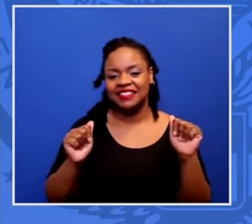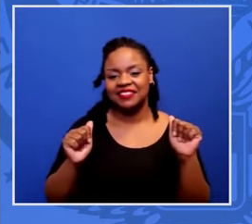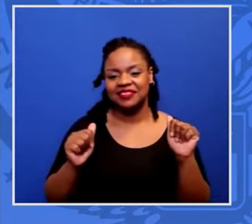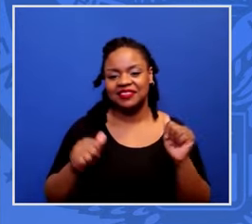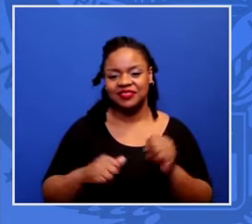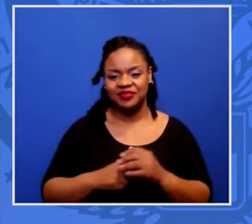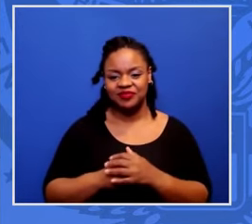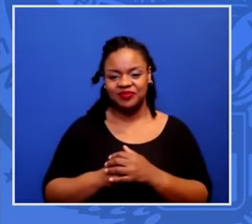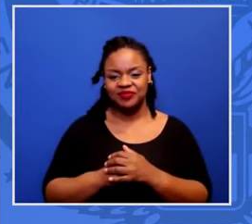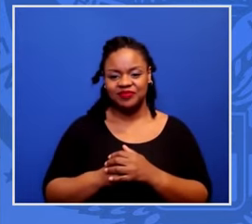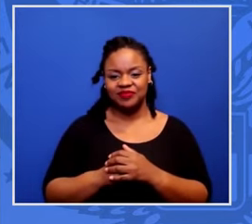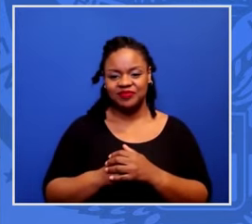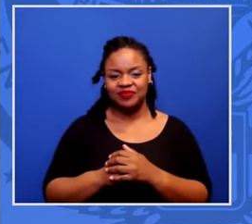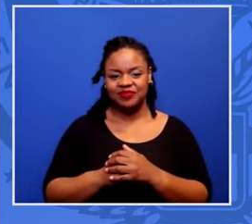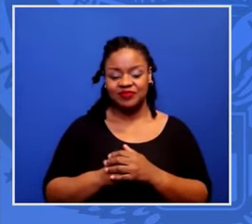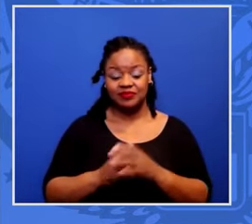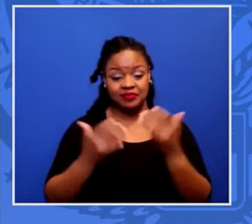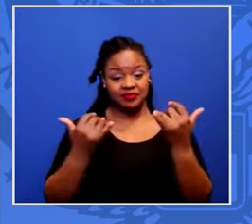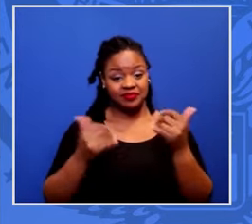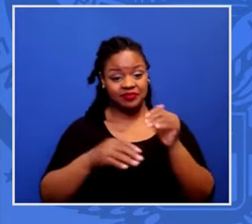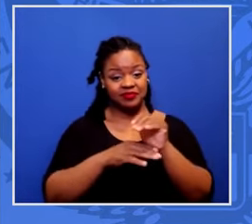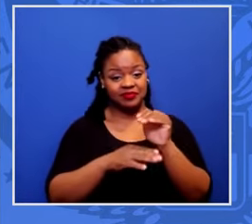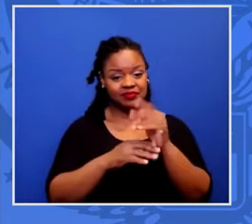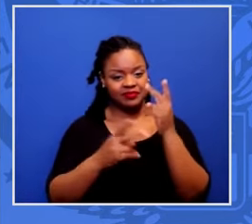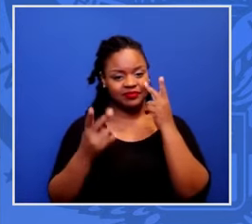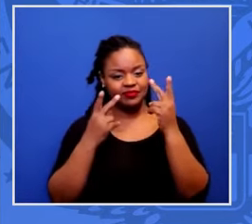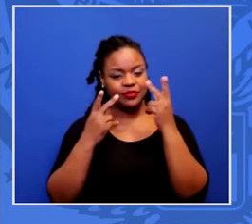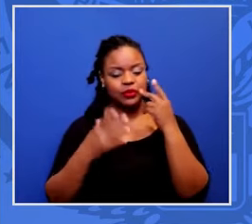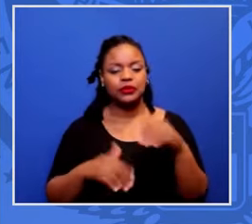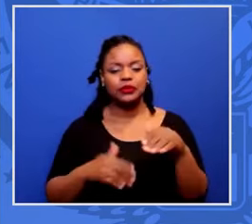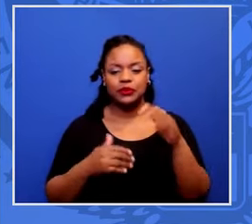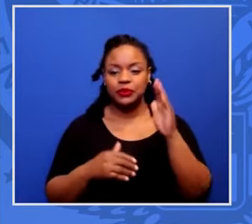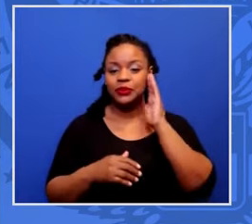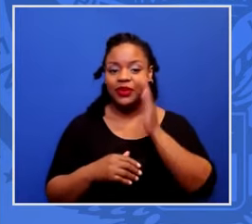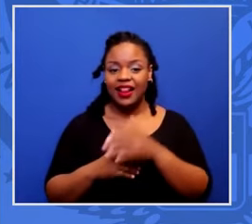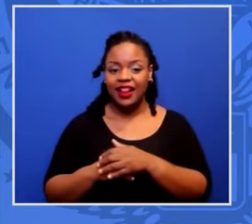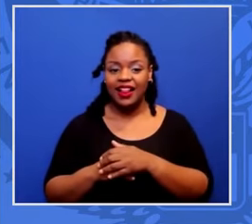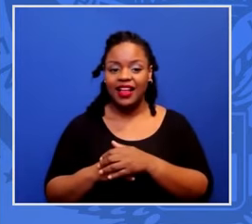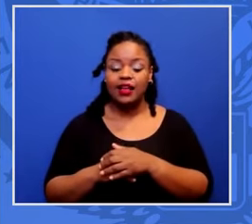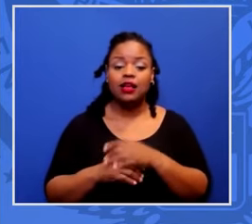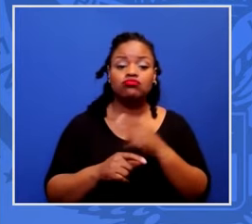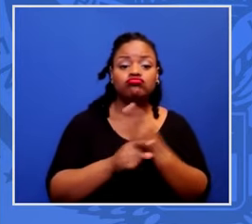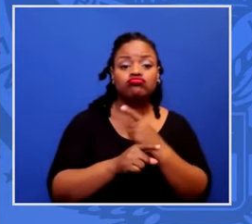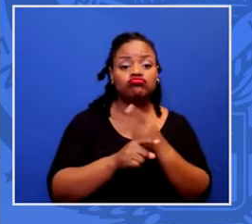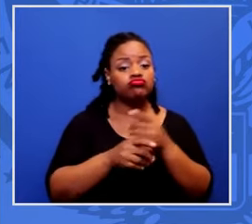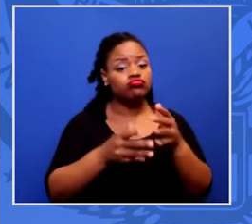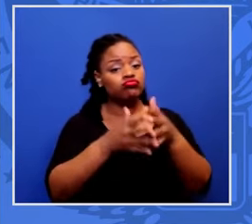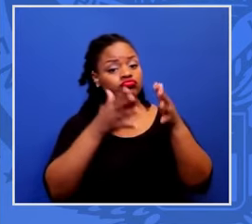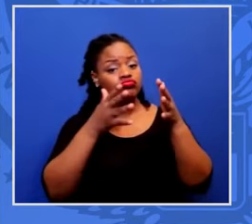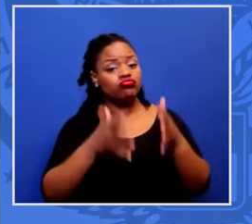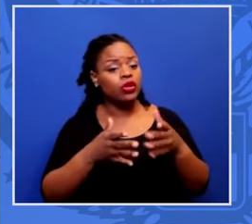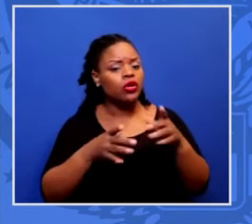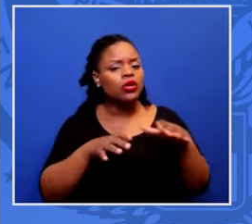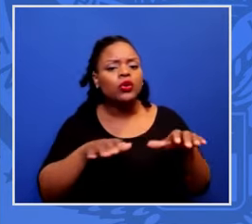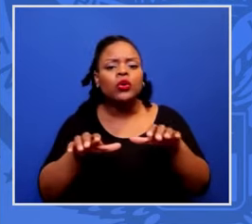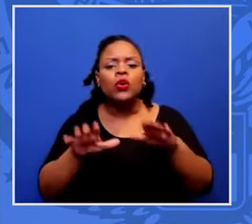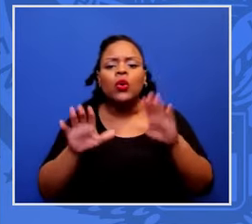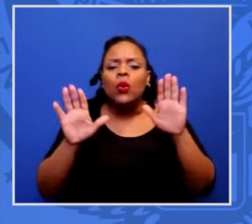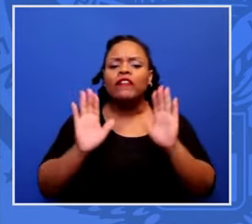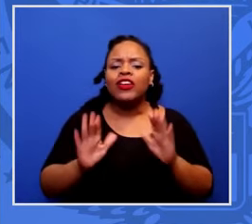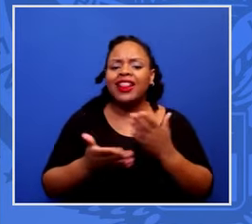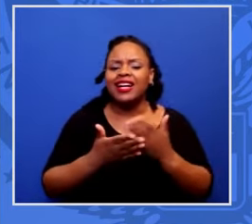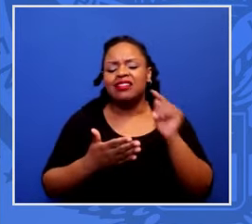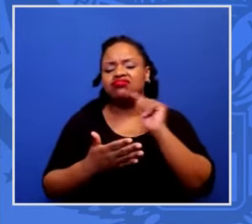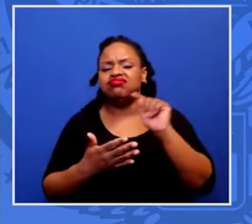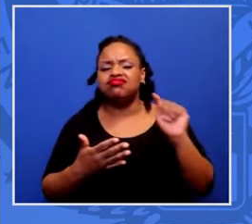of ordinary Americans who do extraordinary things. That's how we'll celebrate America and respect and